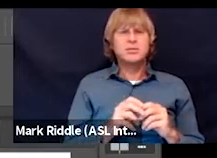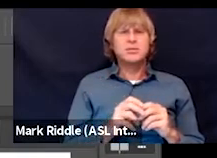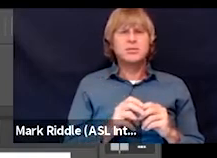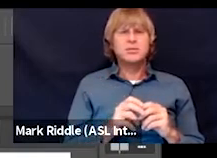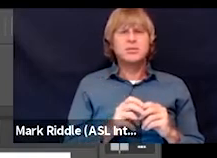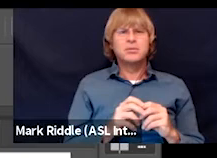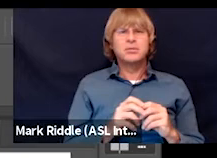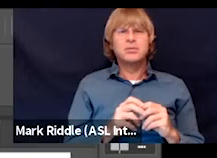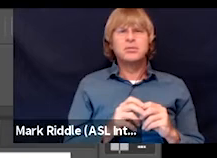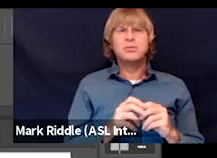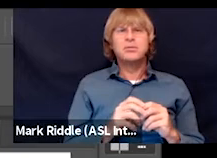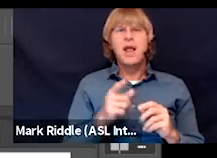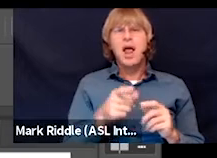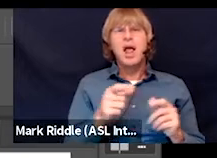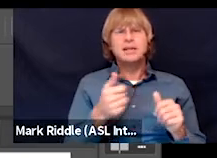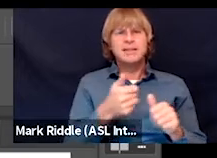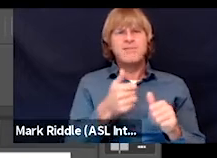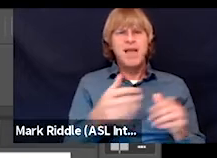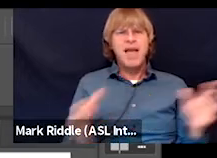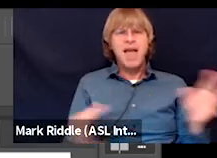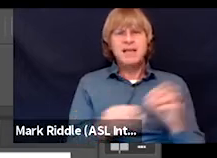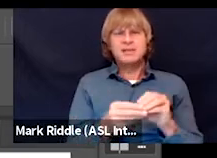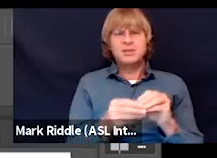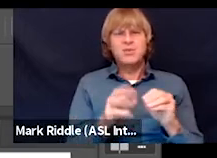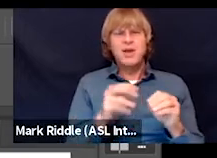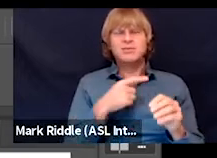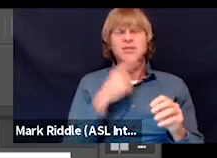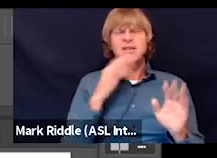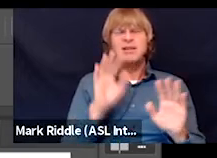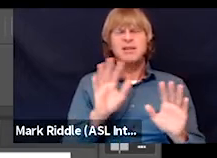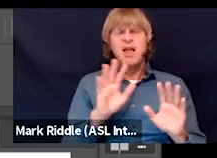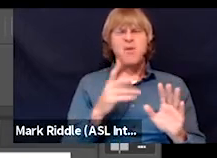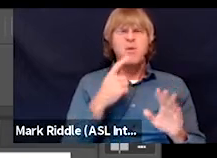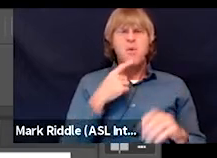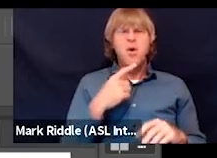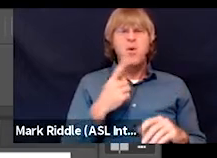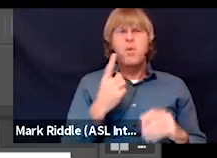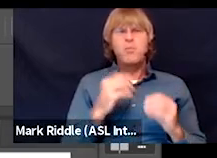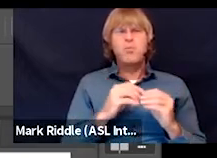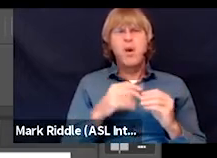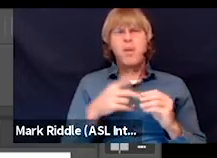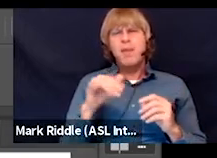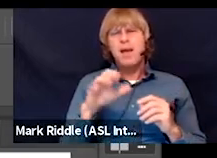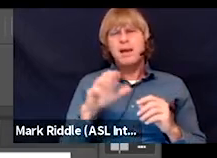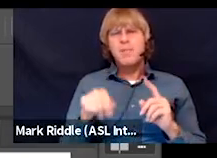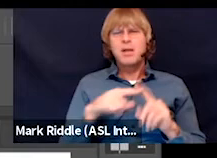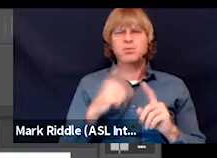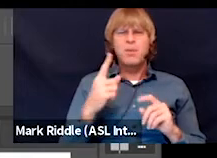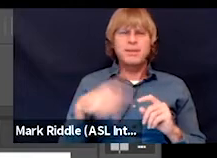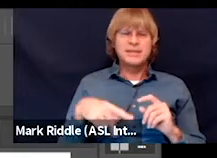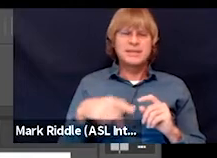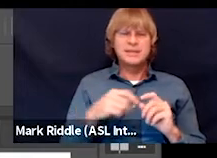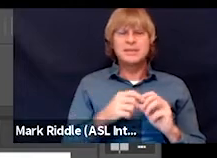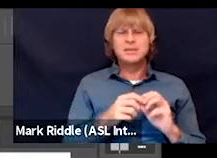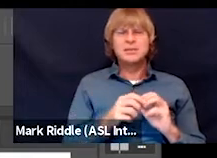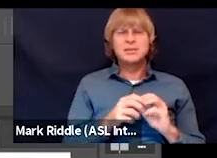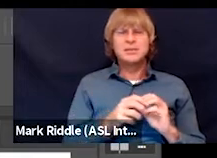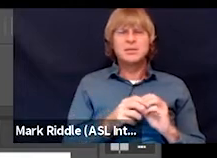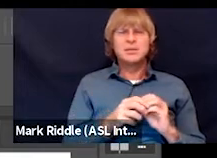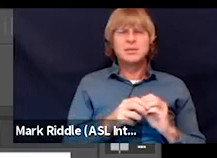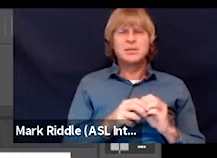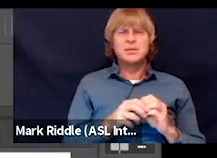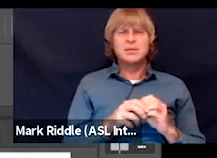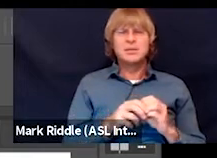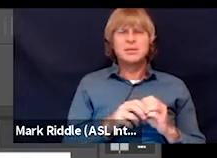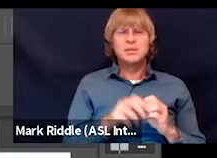and it automatically adds that. Or I can say, I just want it to be 1 more pica plus 1 P.